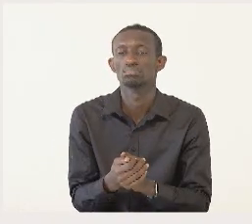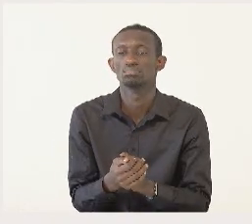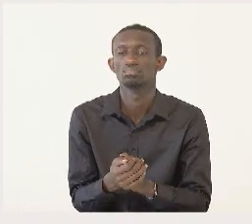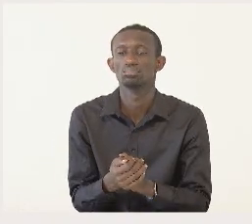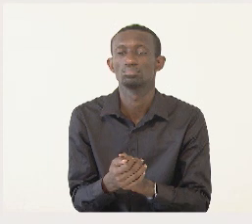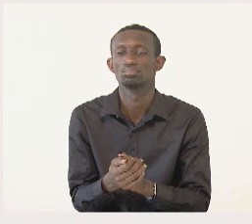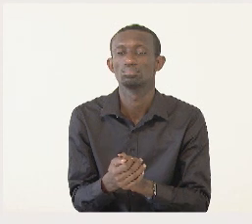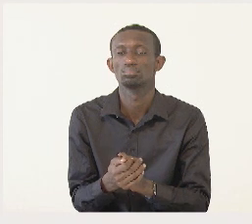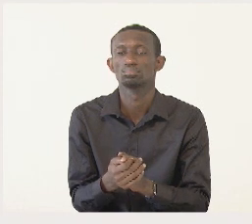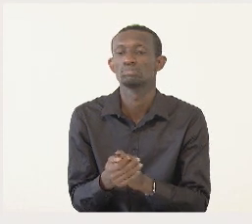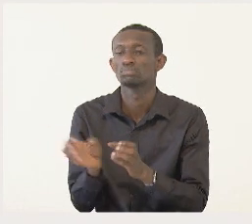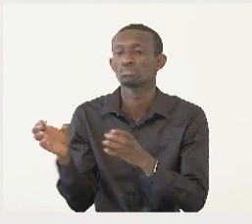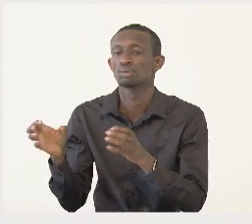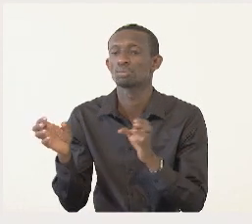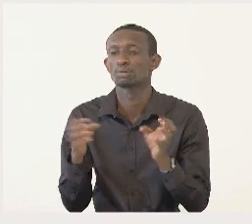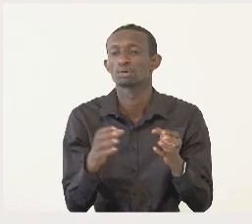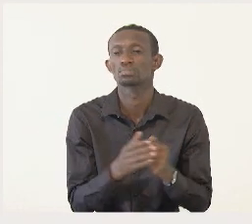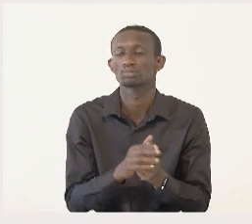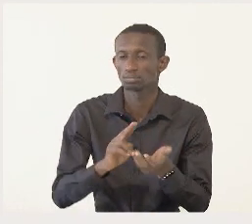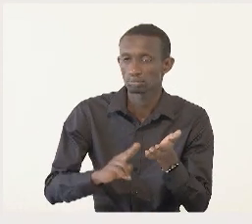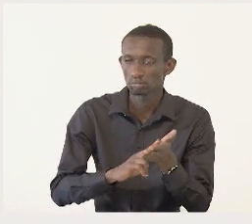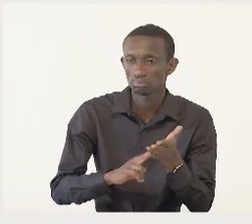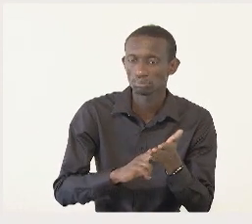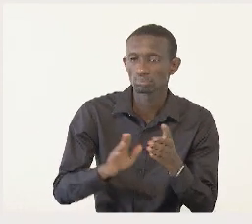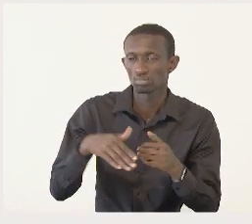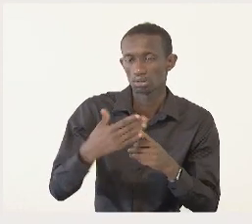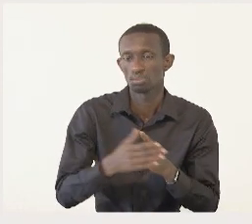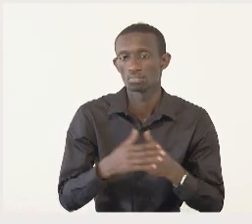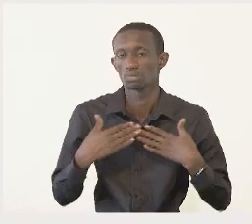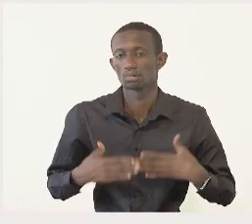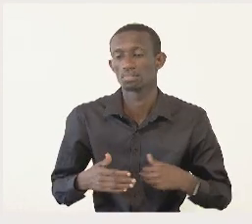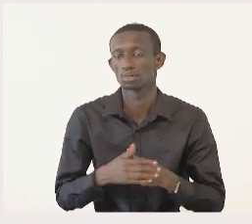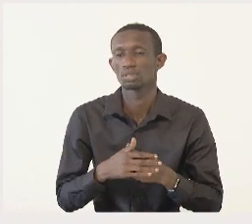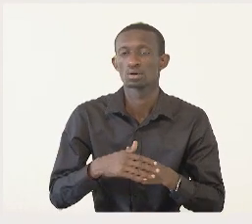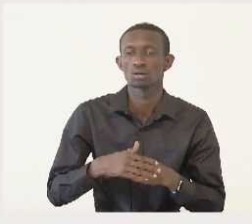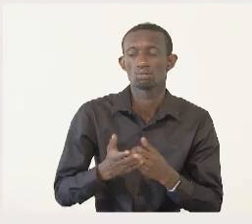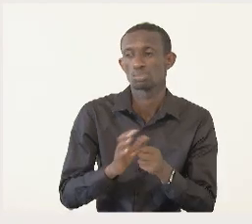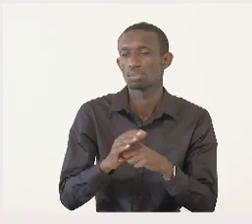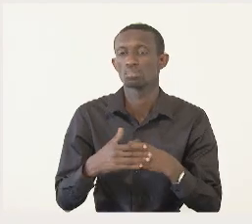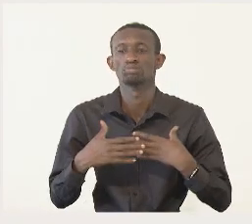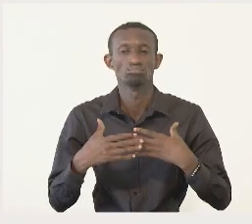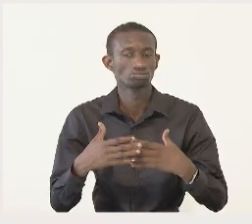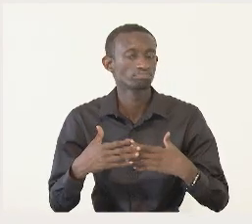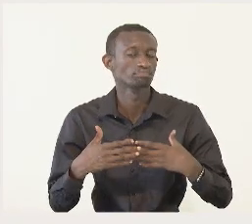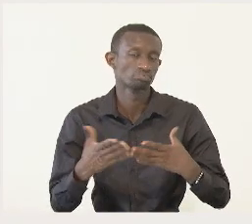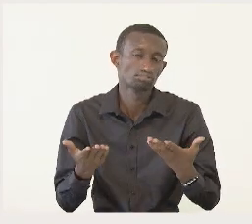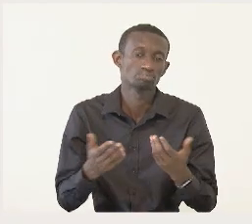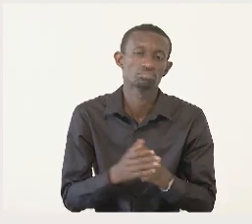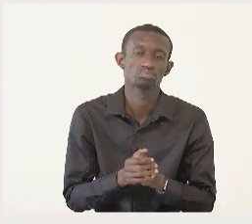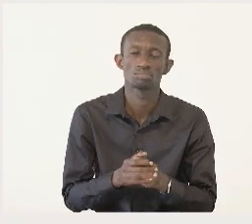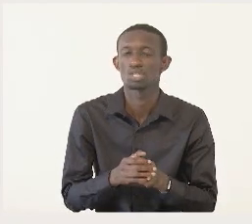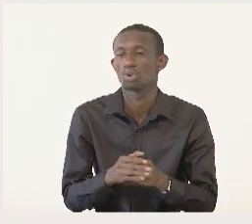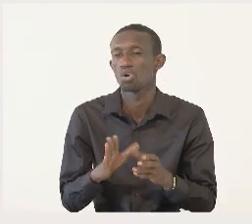into glucose, which can just be used by the body in form of cell respiration and in form of energy production. So